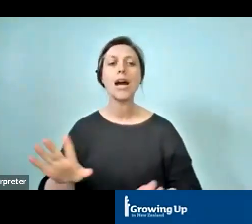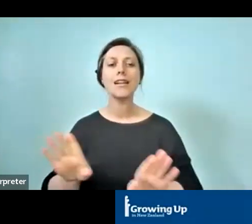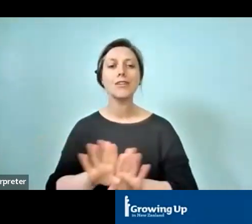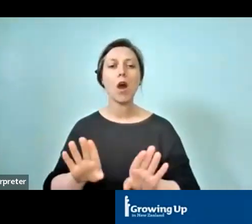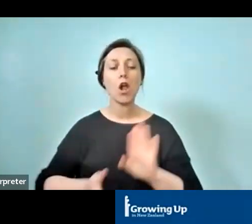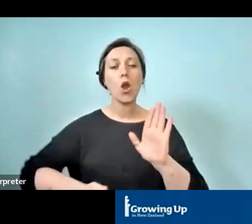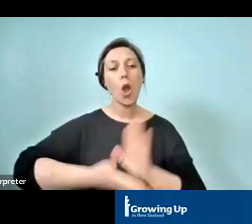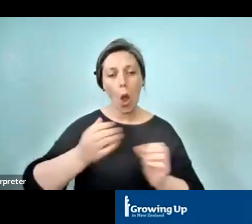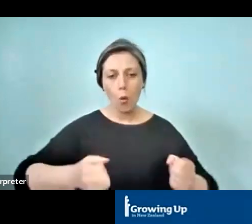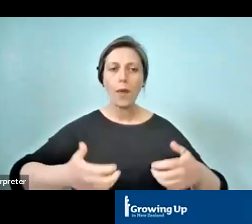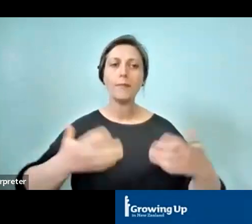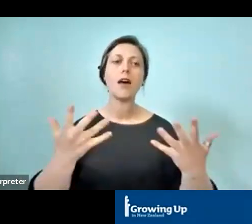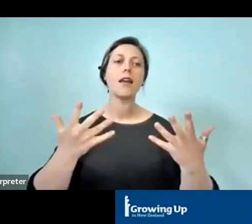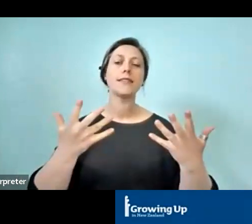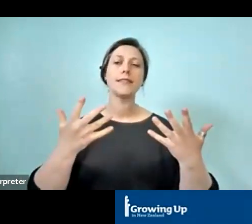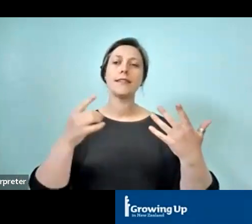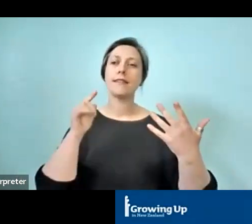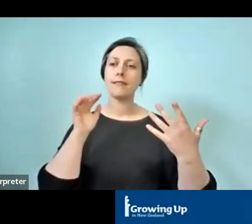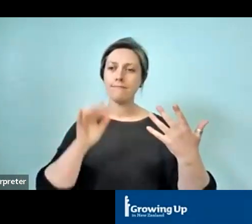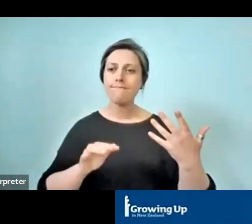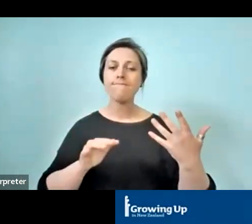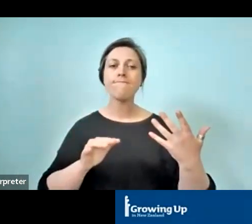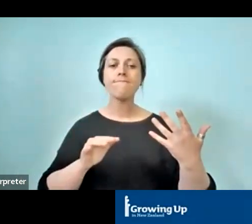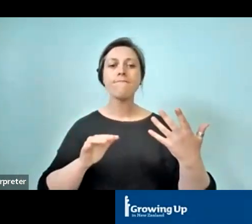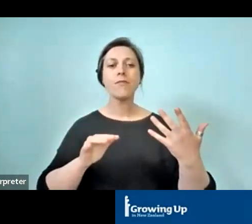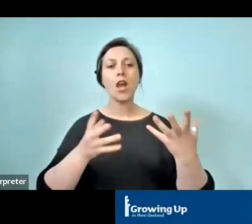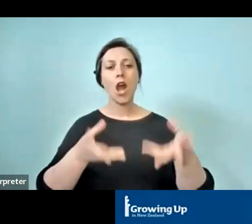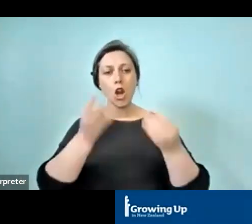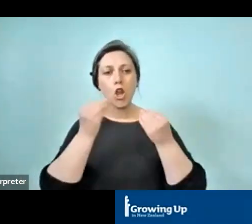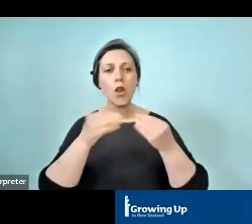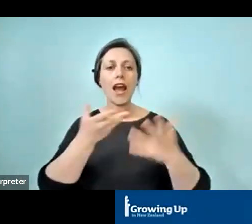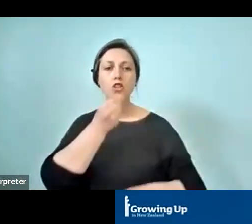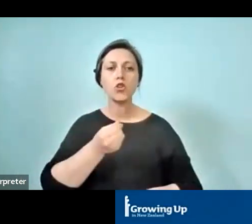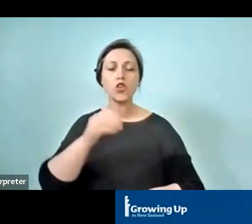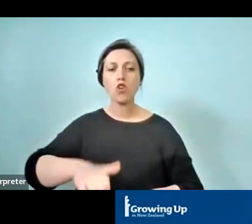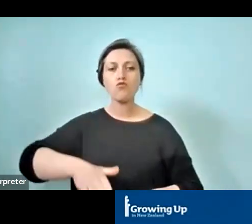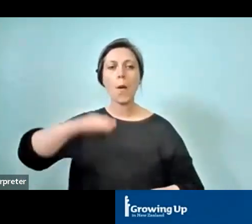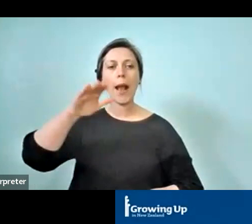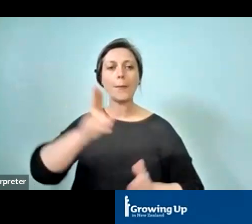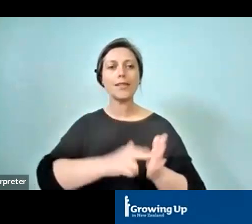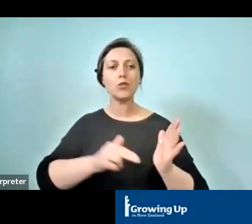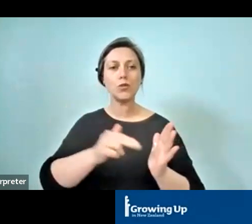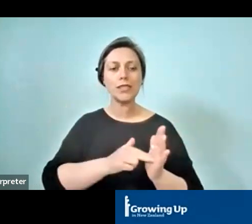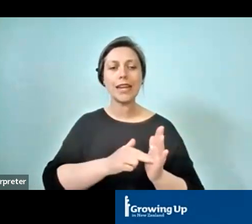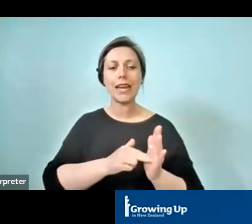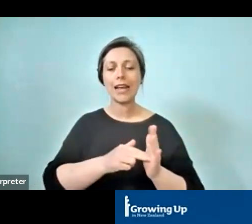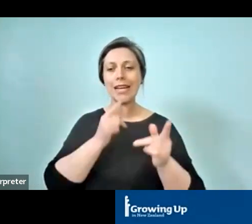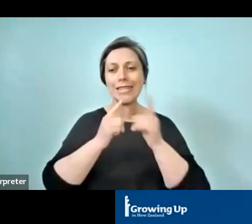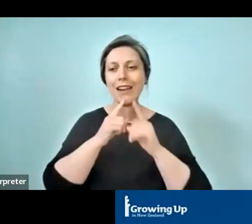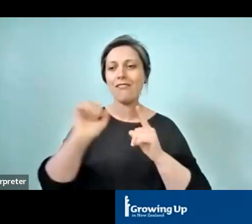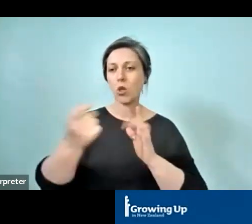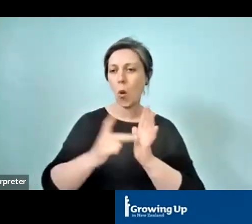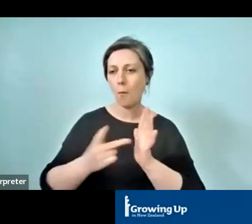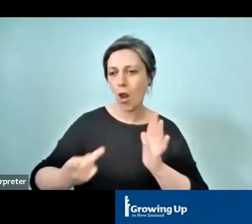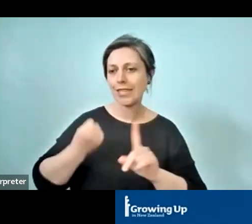to our website and to learn about how you can use the Growing Up in New Zealand data for your own research and policy and